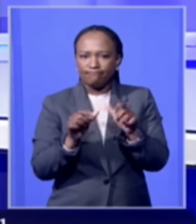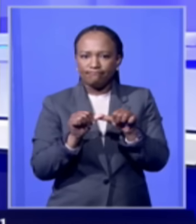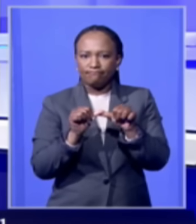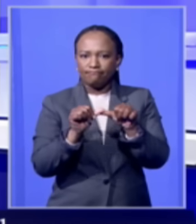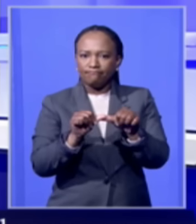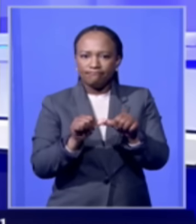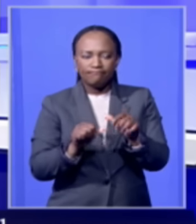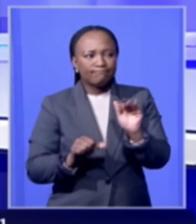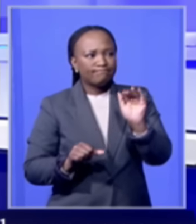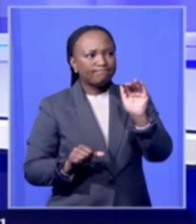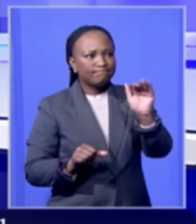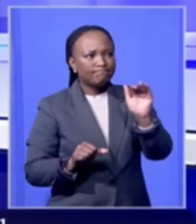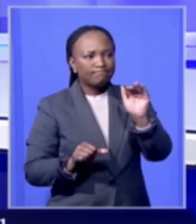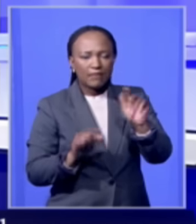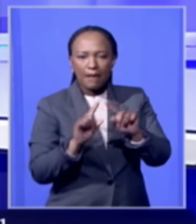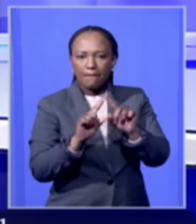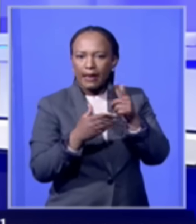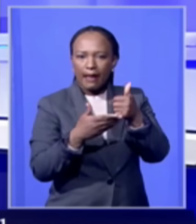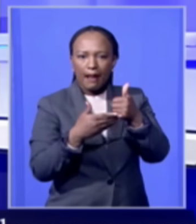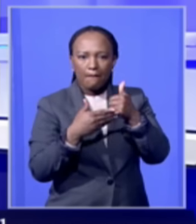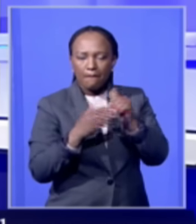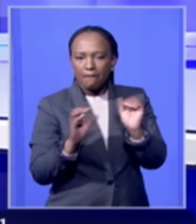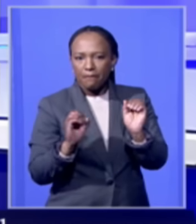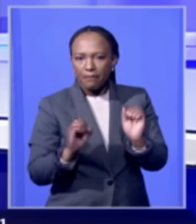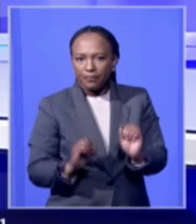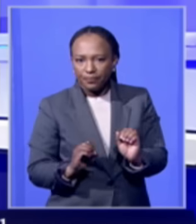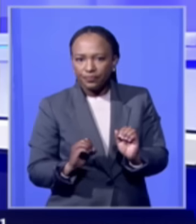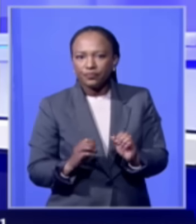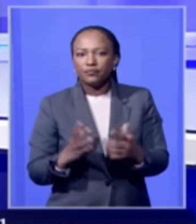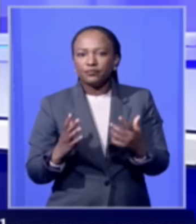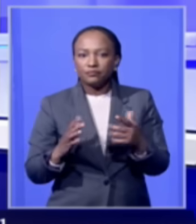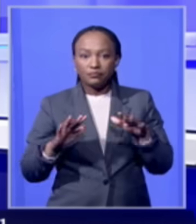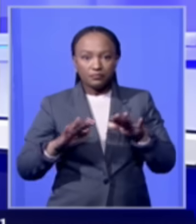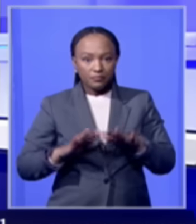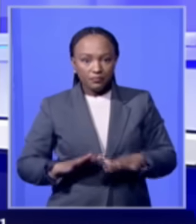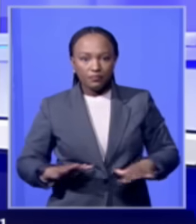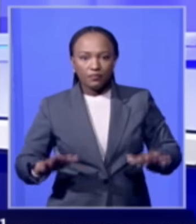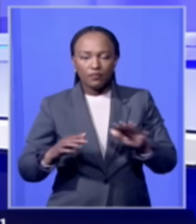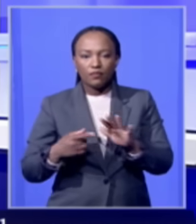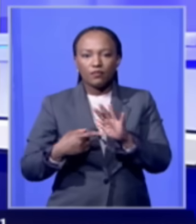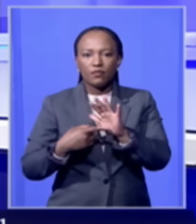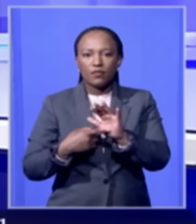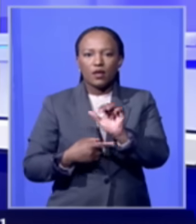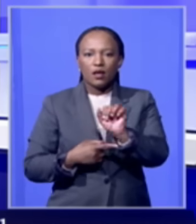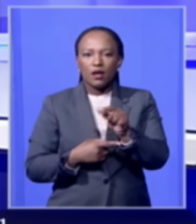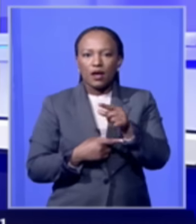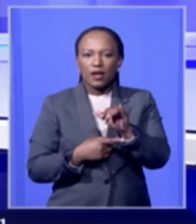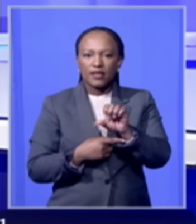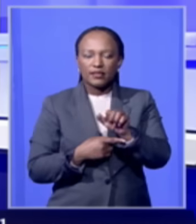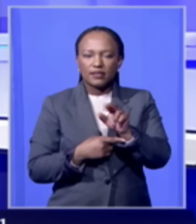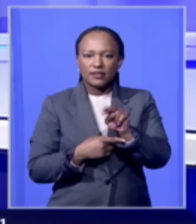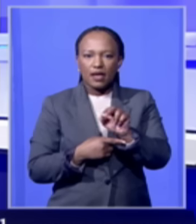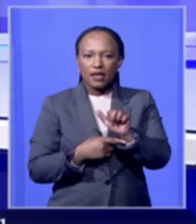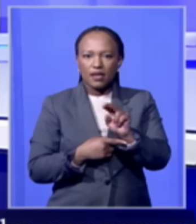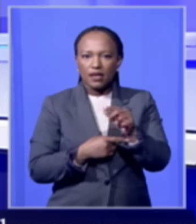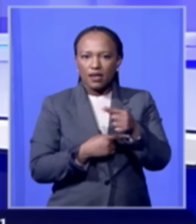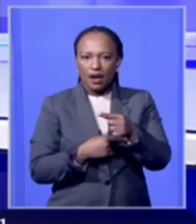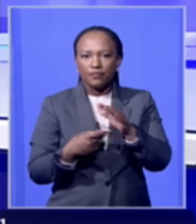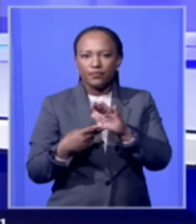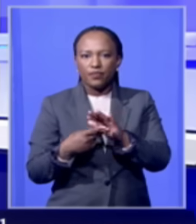hwetše dikarabo tša maleba go tšwa go bahlankedi. Ditikologo tše mmalwa go bala agisanang Pelindaba le toropo